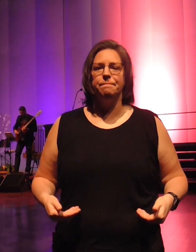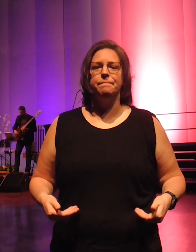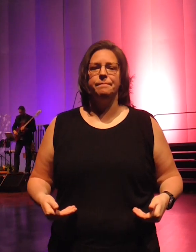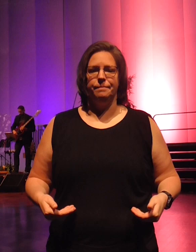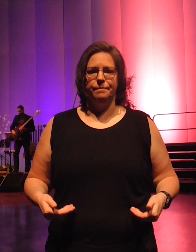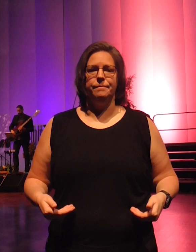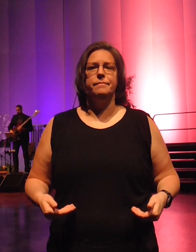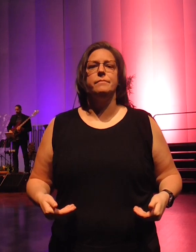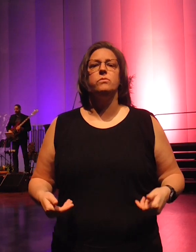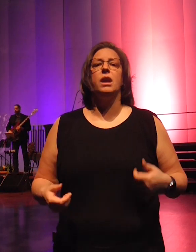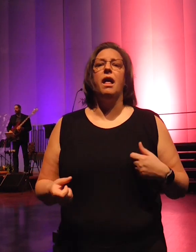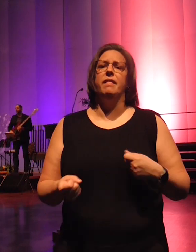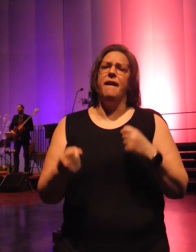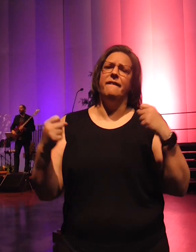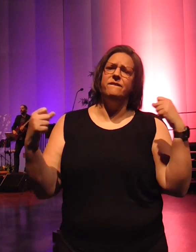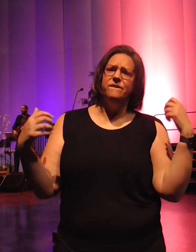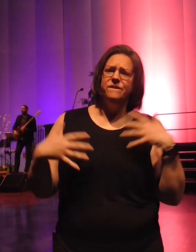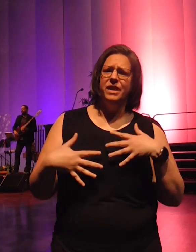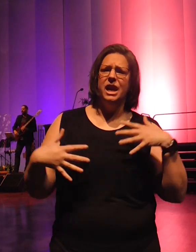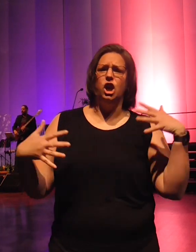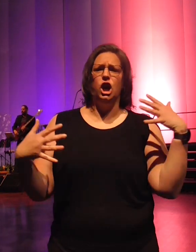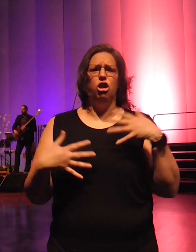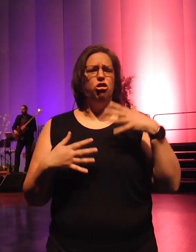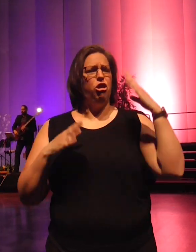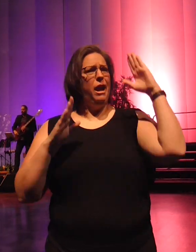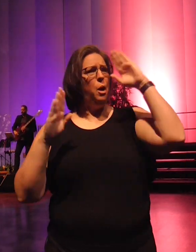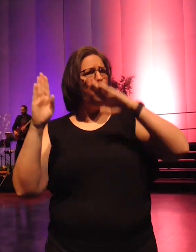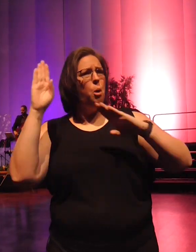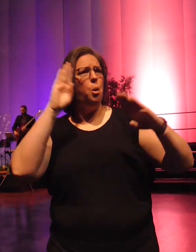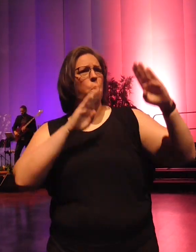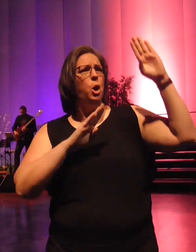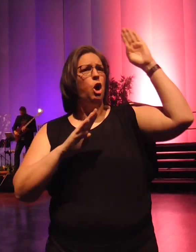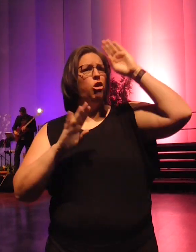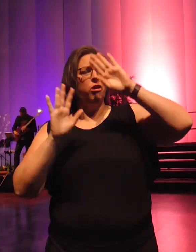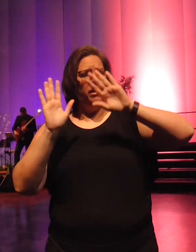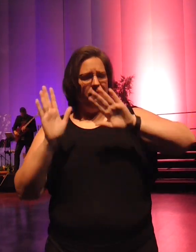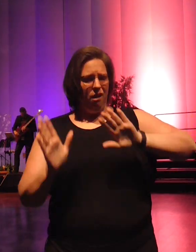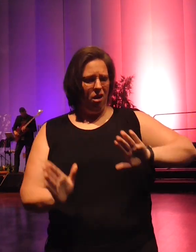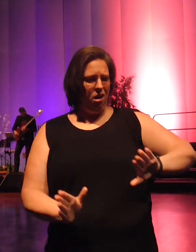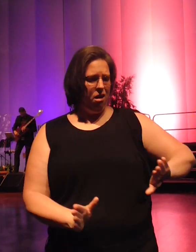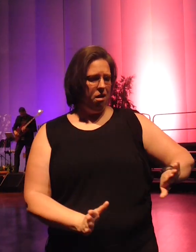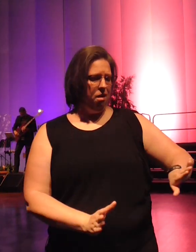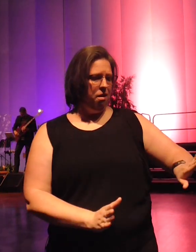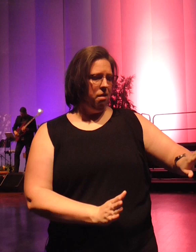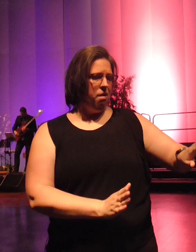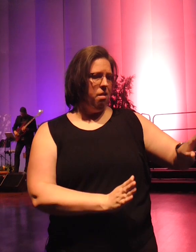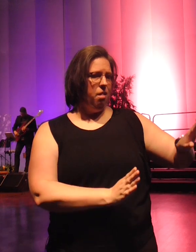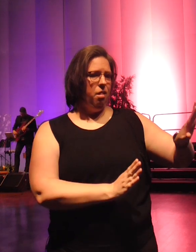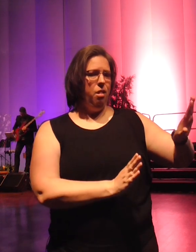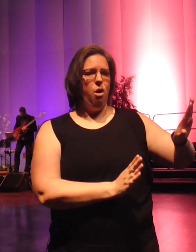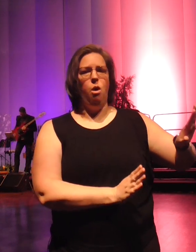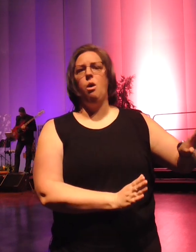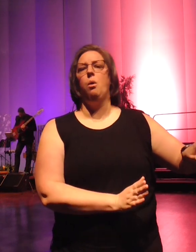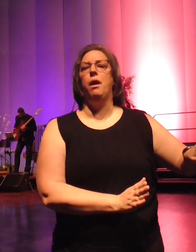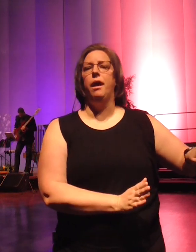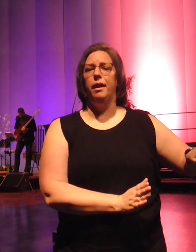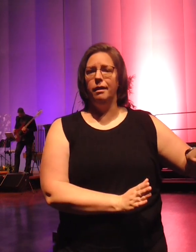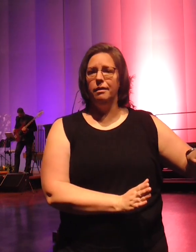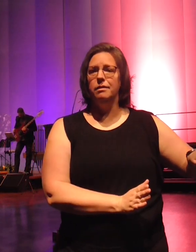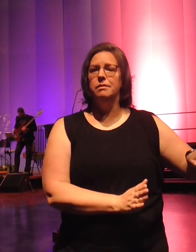letting fear and worry fall away from me.